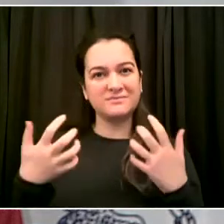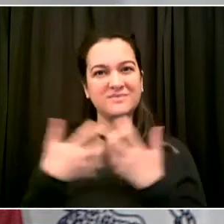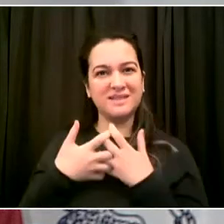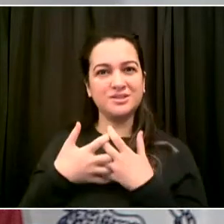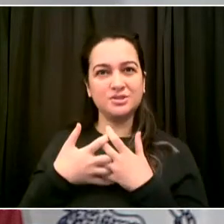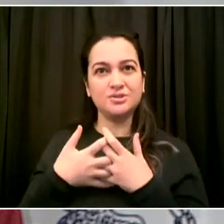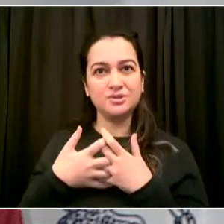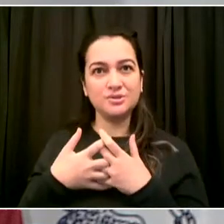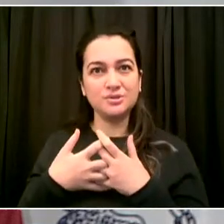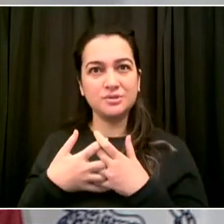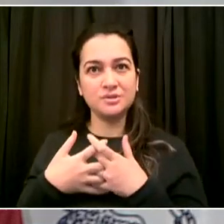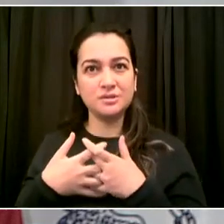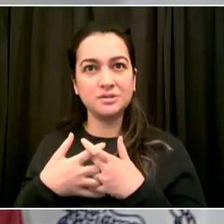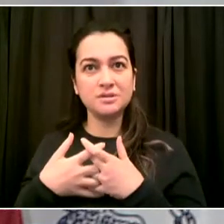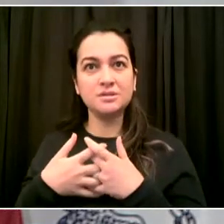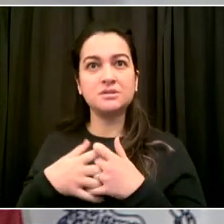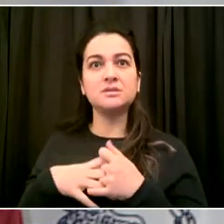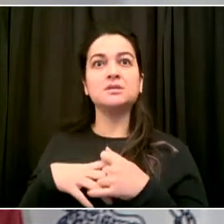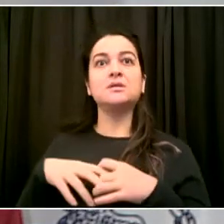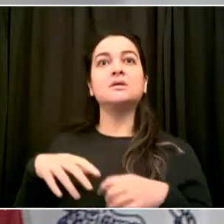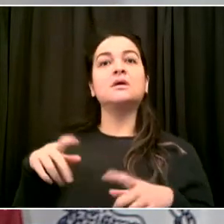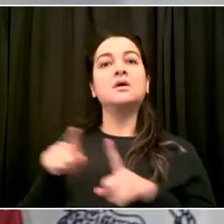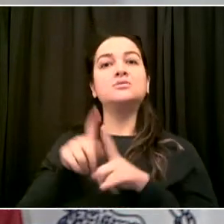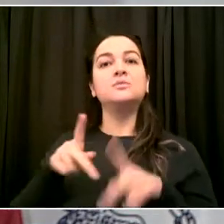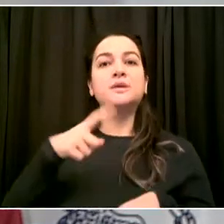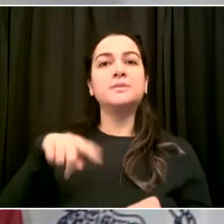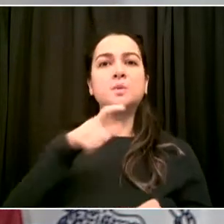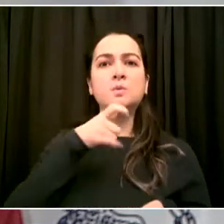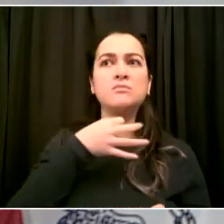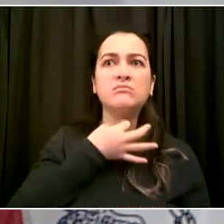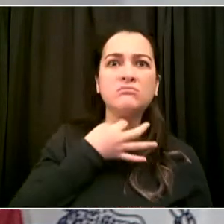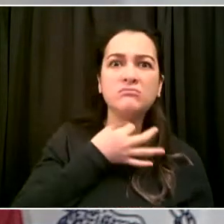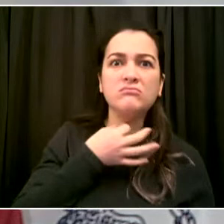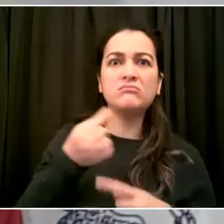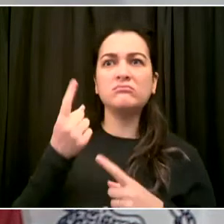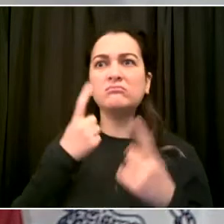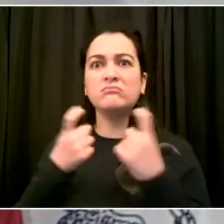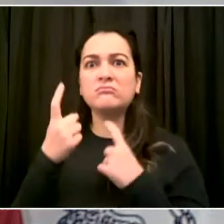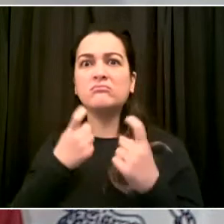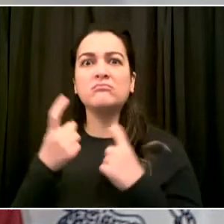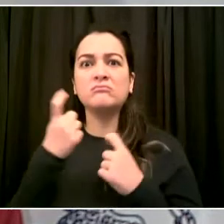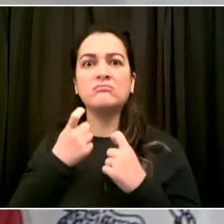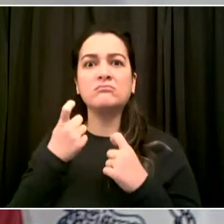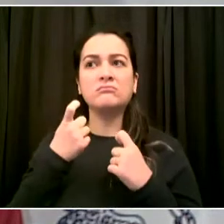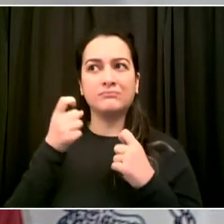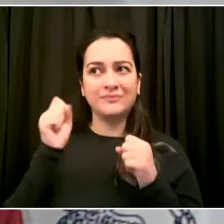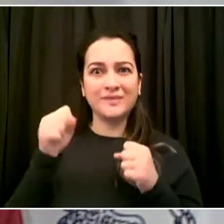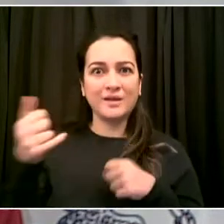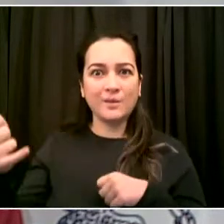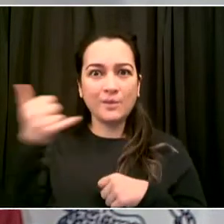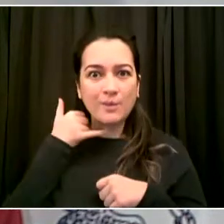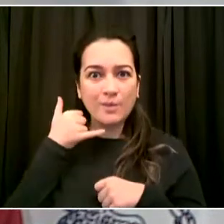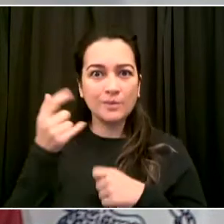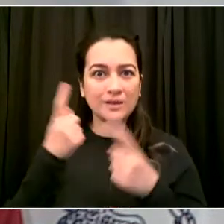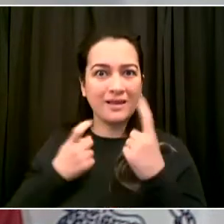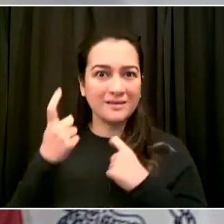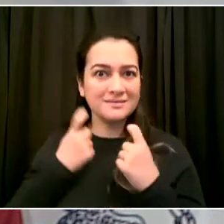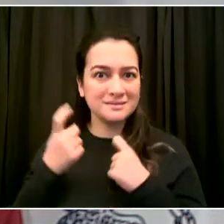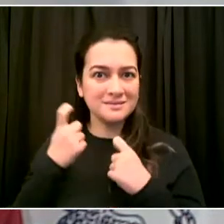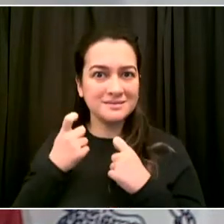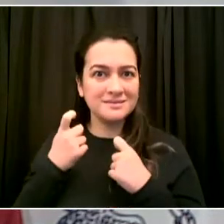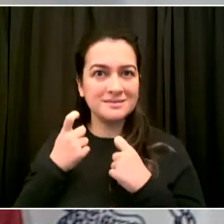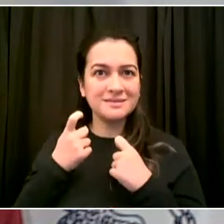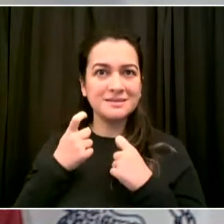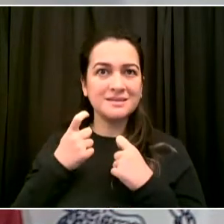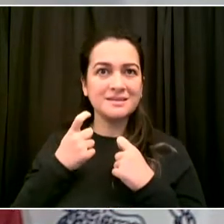lines of people sort of starting from scratch. I don't want a lot of people congregating. I want what we have, and I'll have Dr.